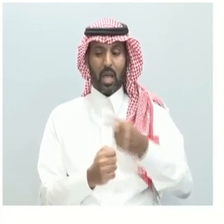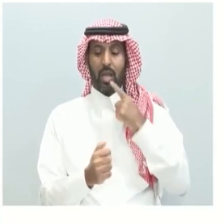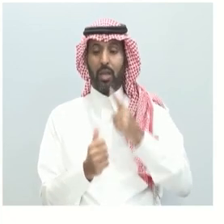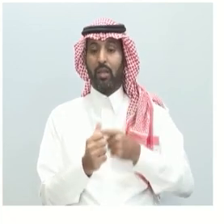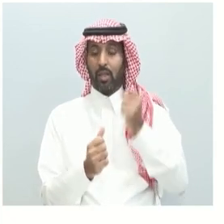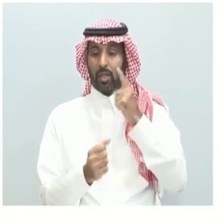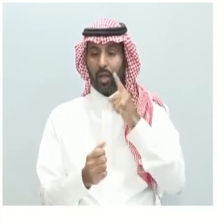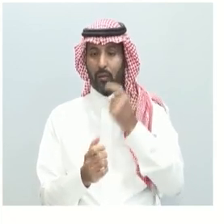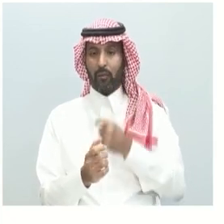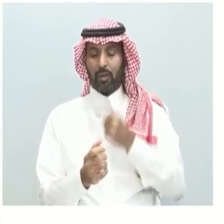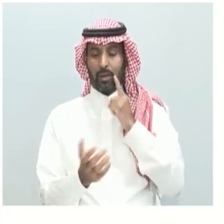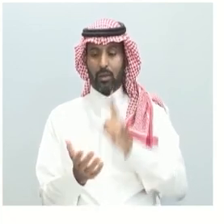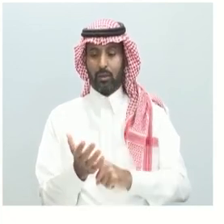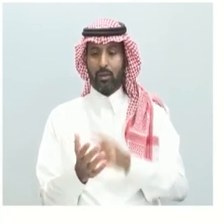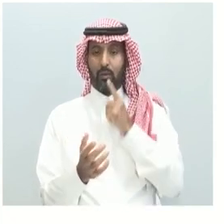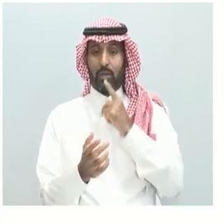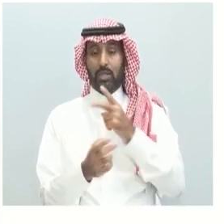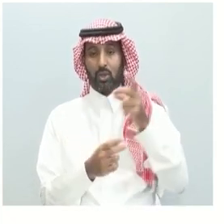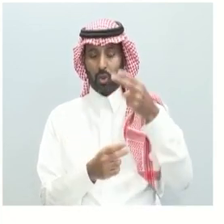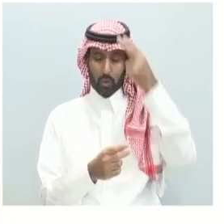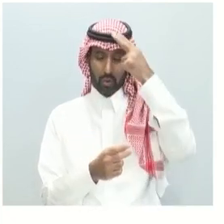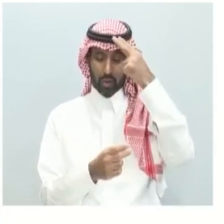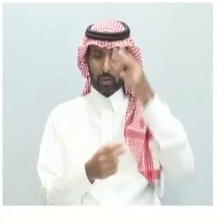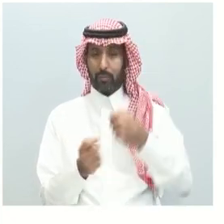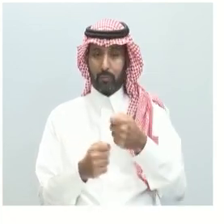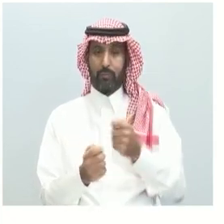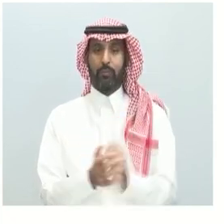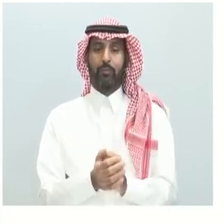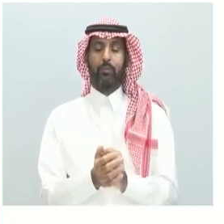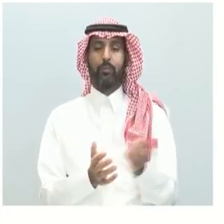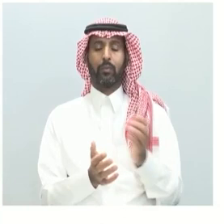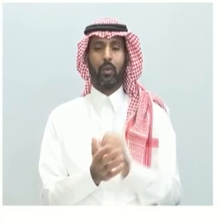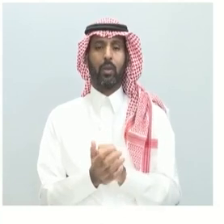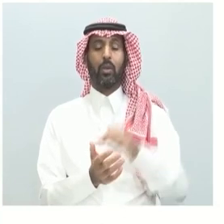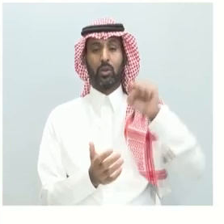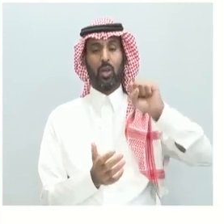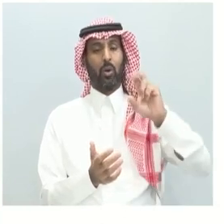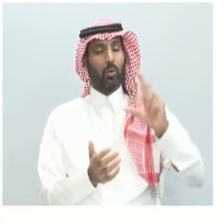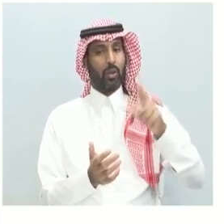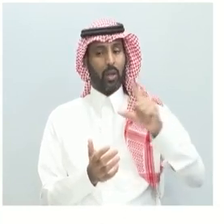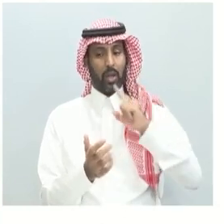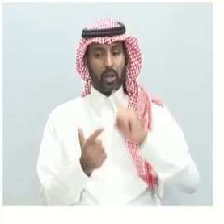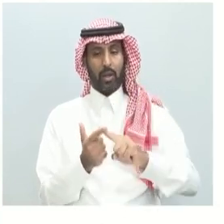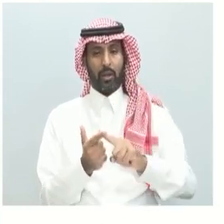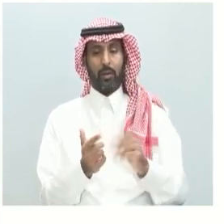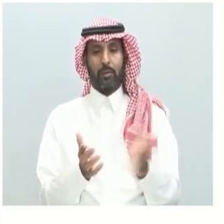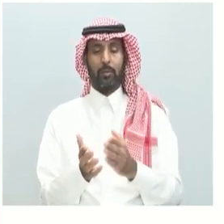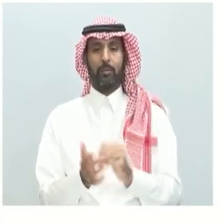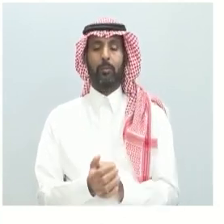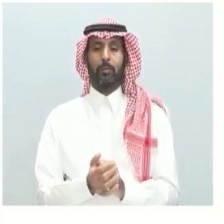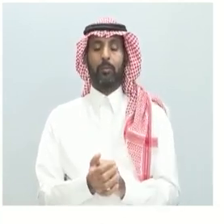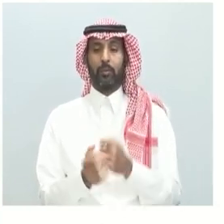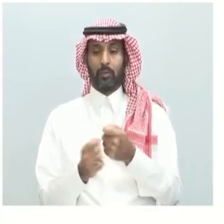official currency of the Kingdom of Saudi Arabia. The Saudi riyal is, this is the present simple here, is